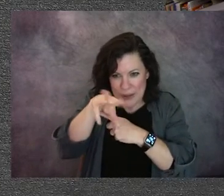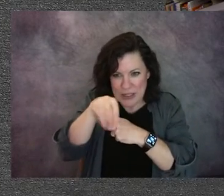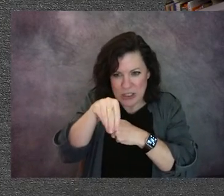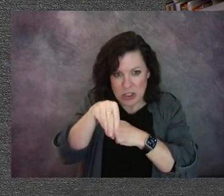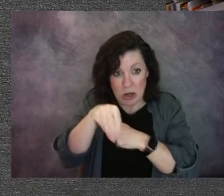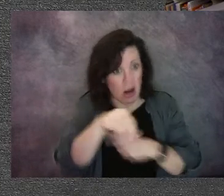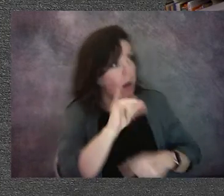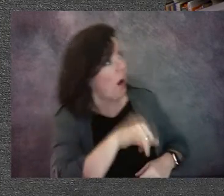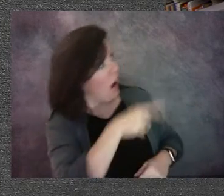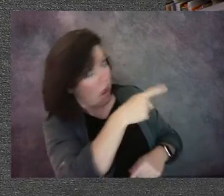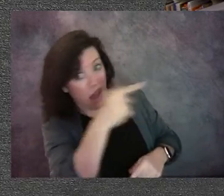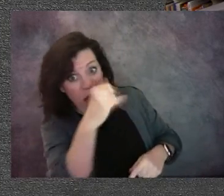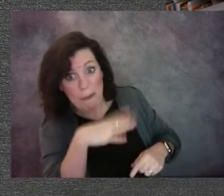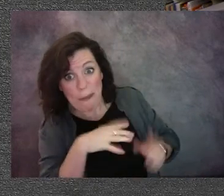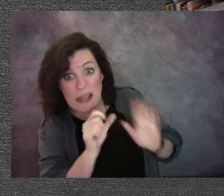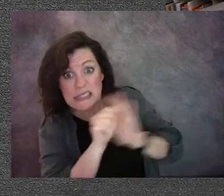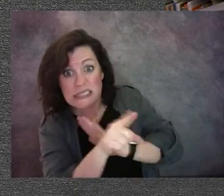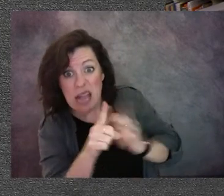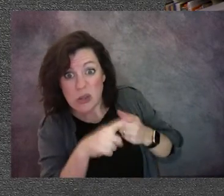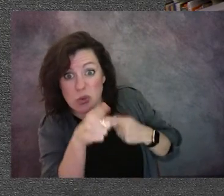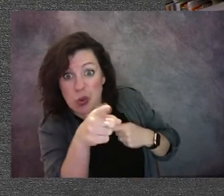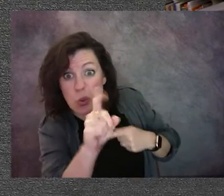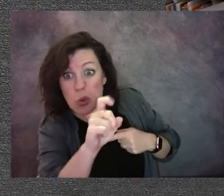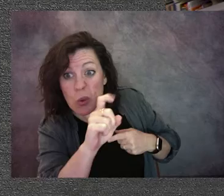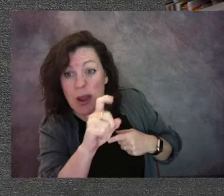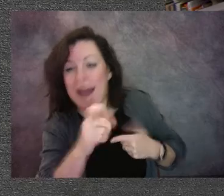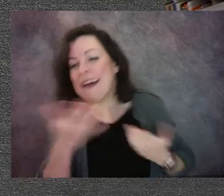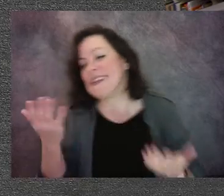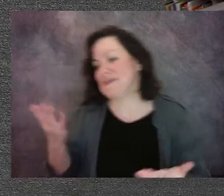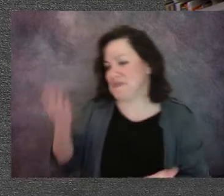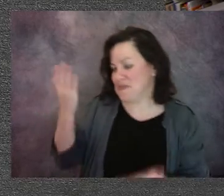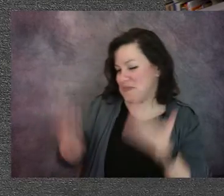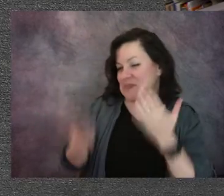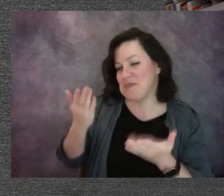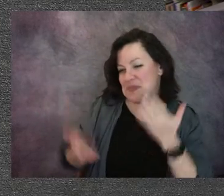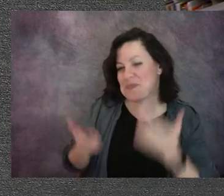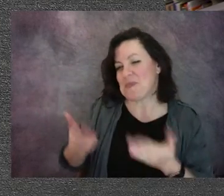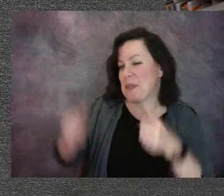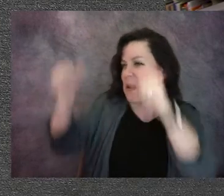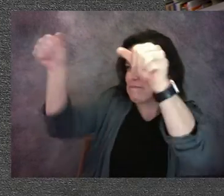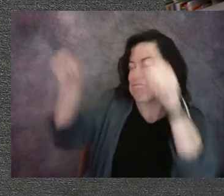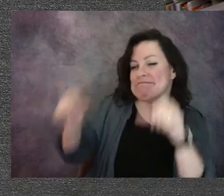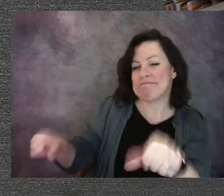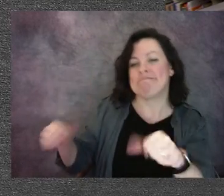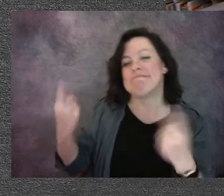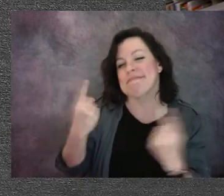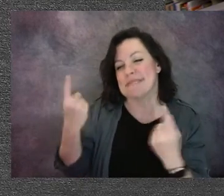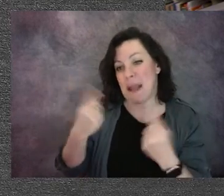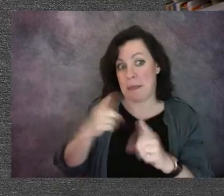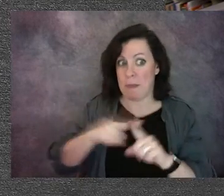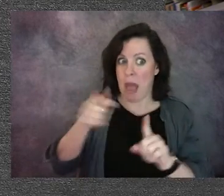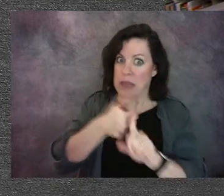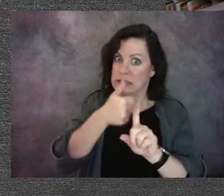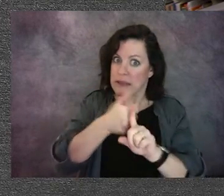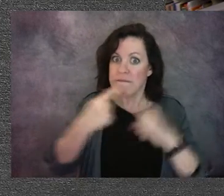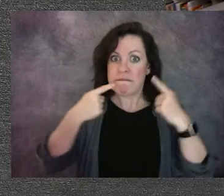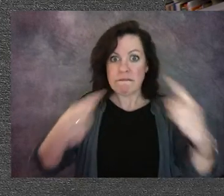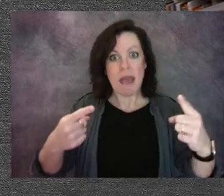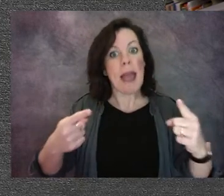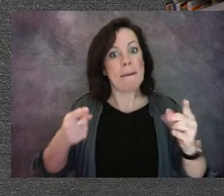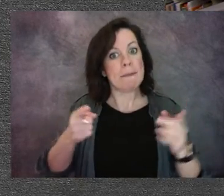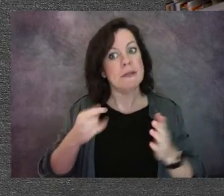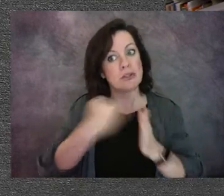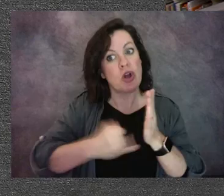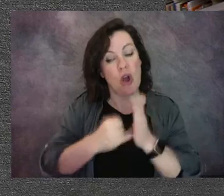that amazing? And then did he send it to you? Well, it's probably hanging in a very famous art